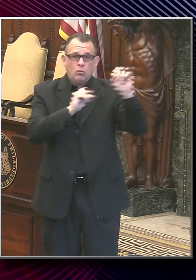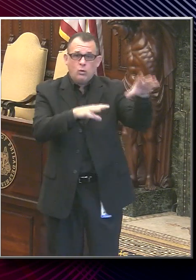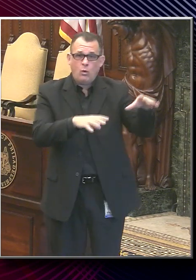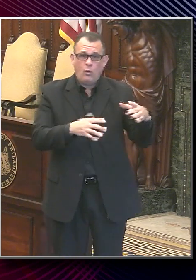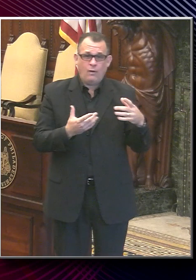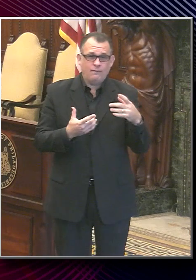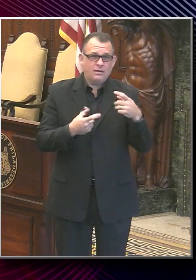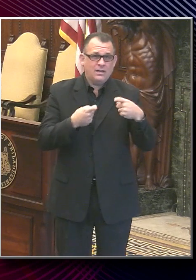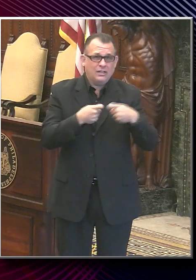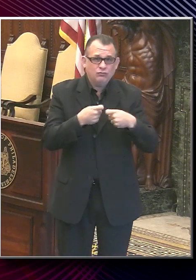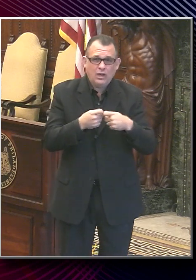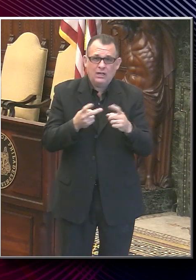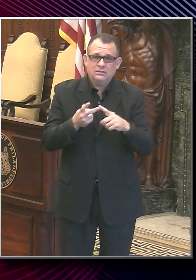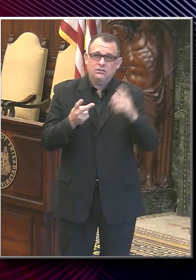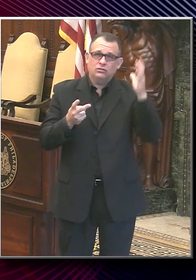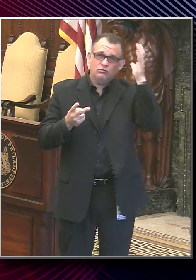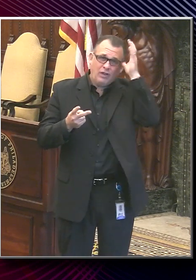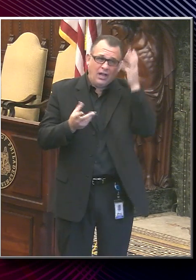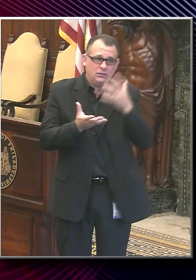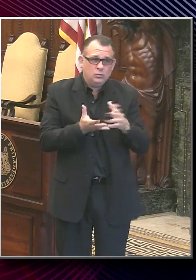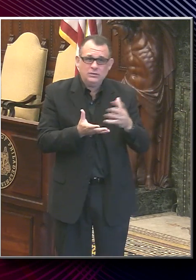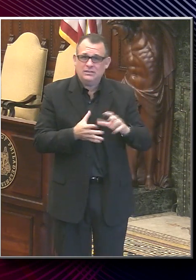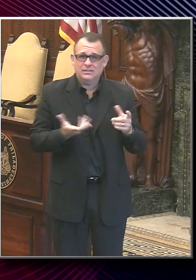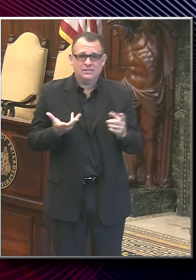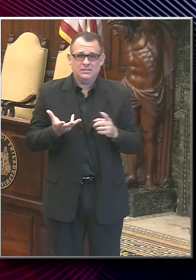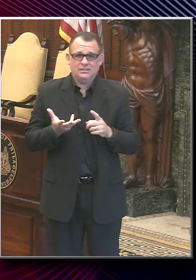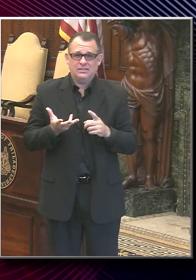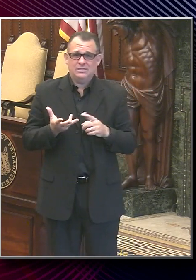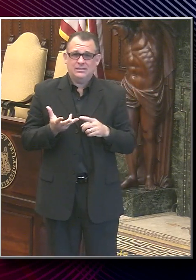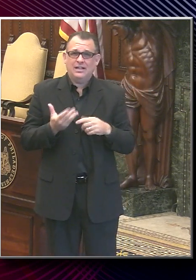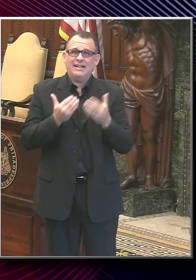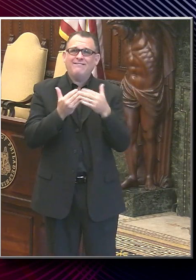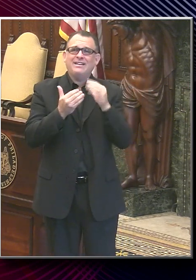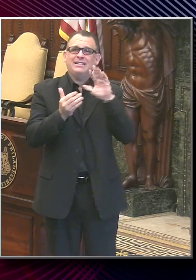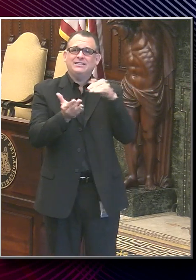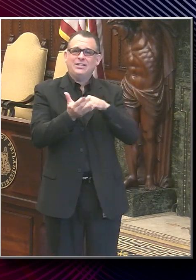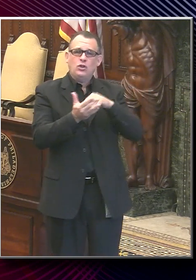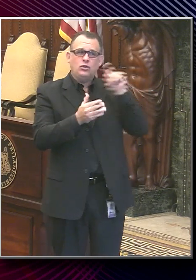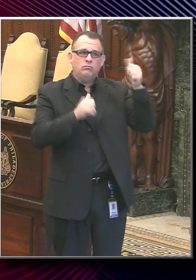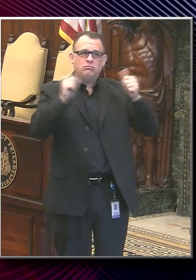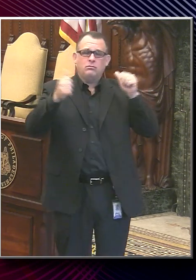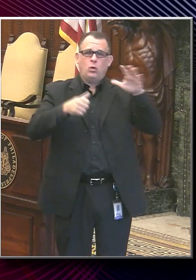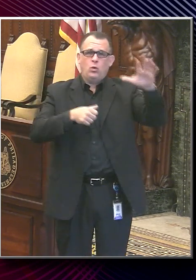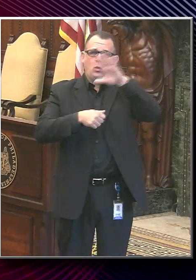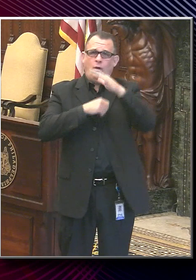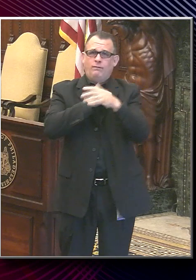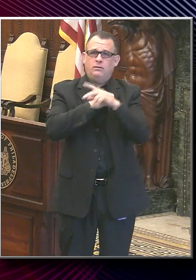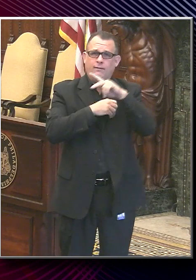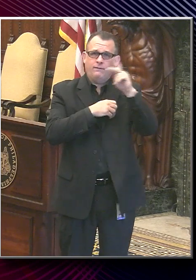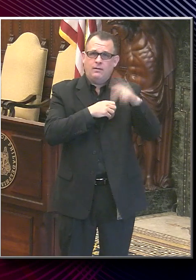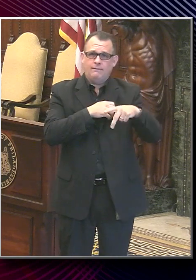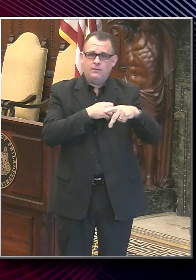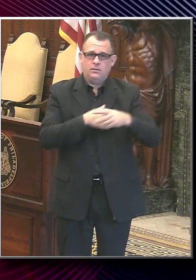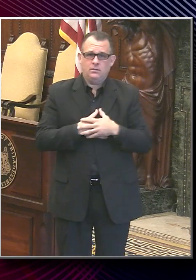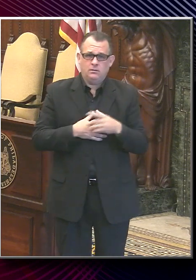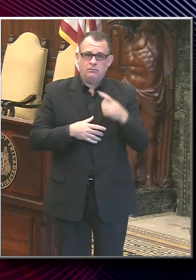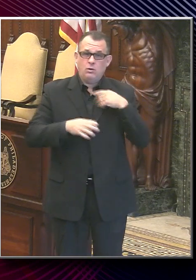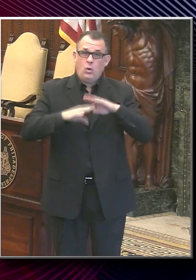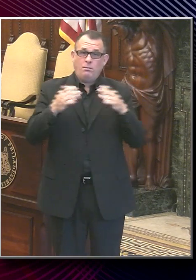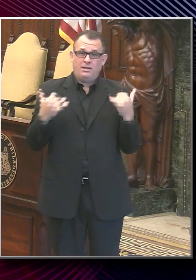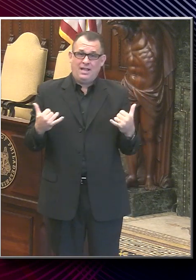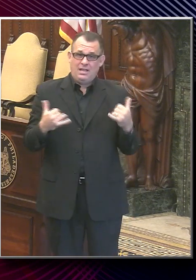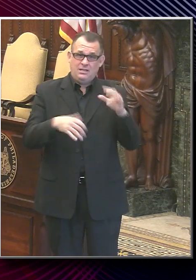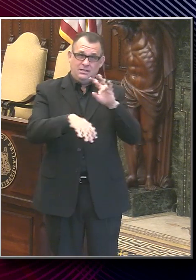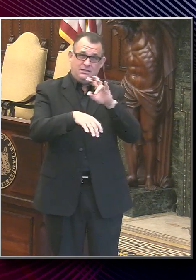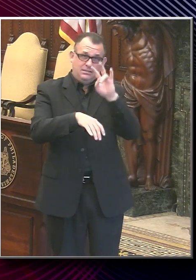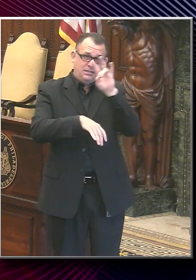electronics, and other materials at sanitation convenience centers located throughout the city. Sanitation convenience centers are now open 7 days a